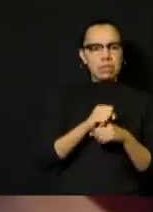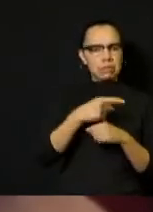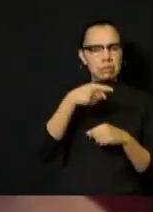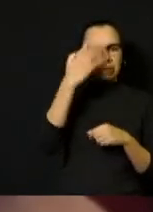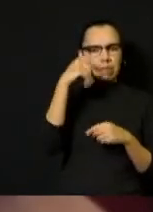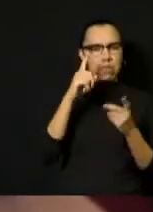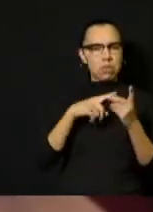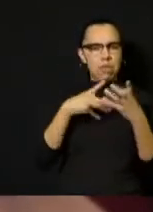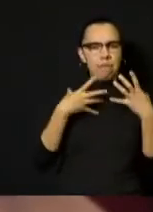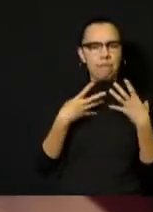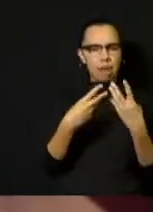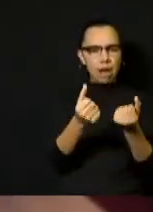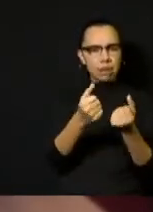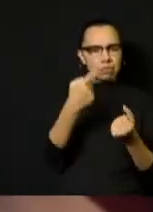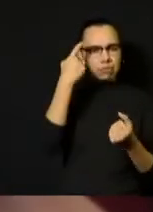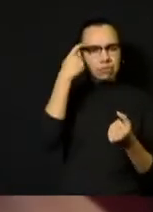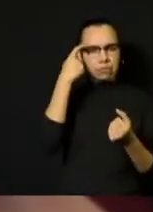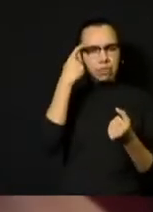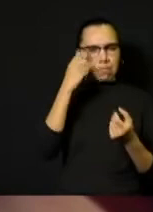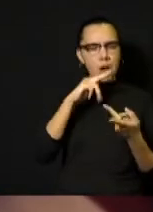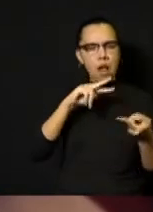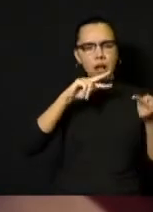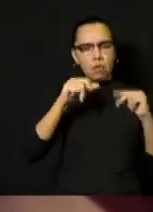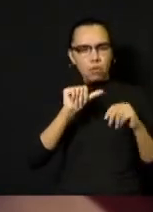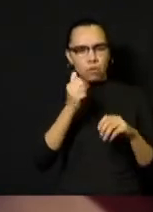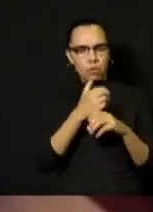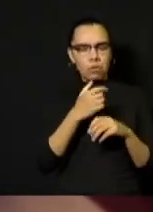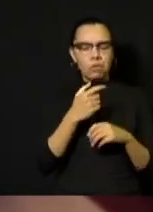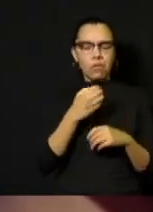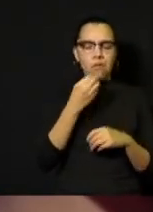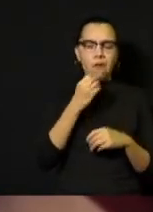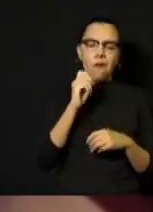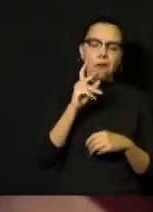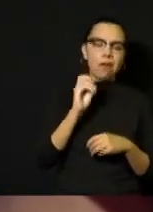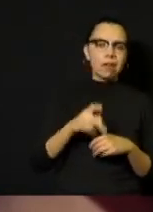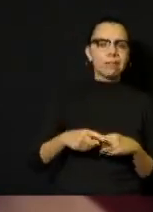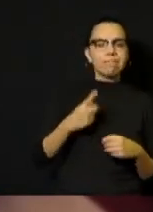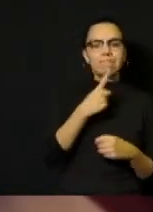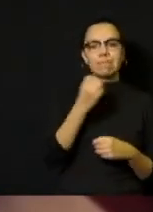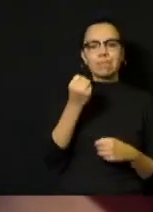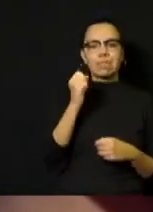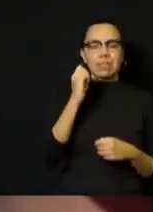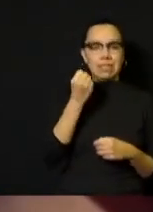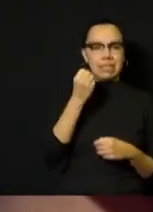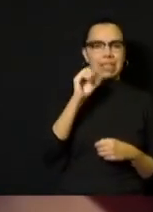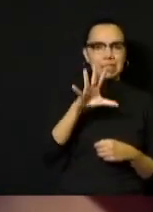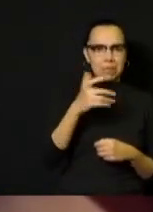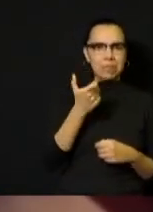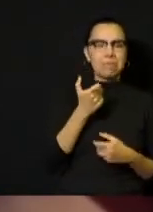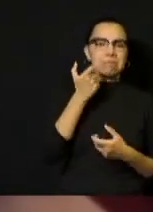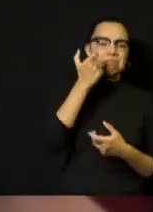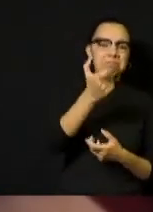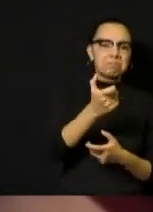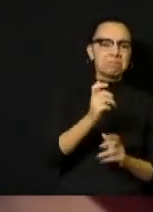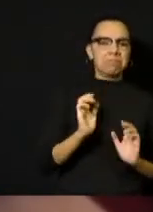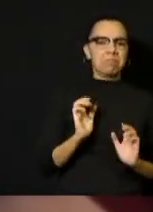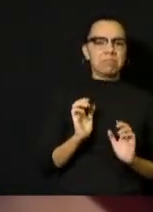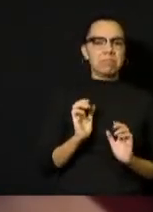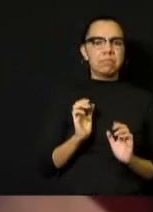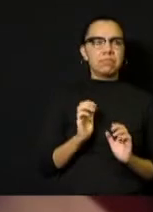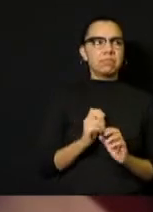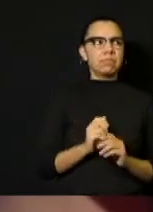You spend that money in the way you know where. I gave him 165 pesos from my vacations.